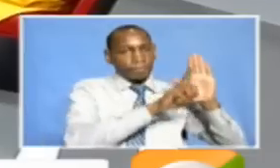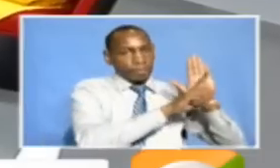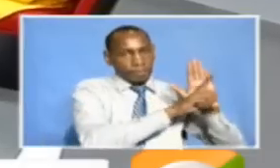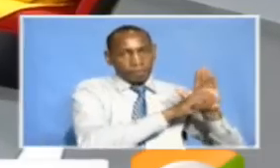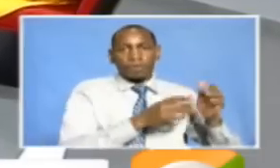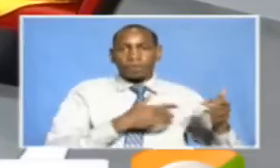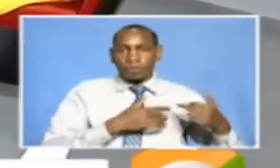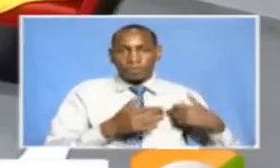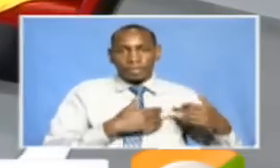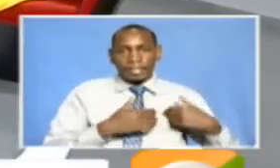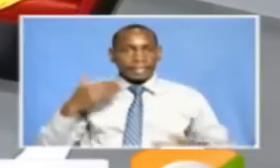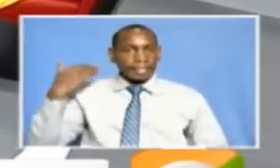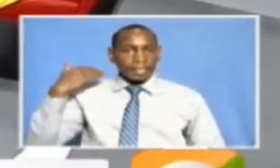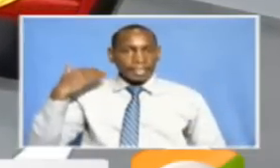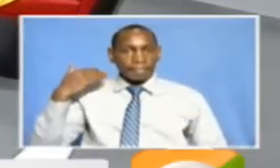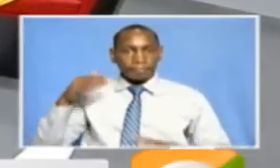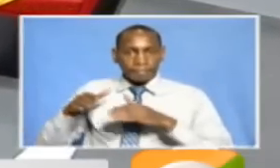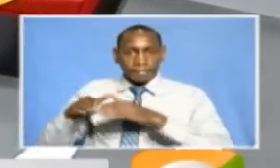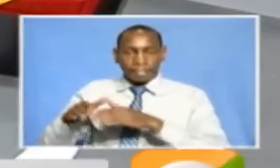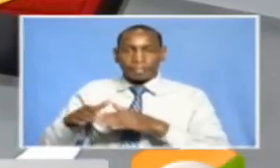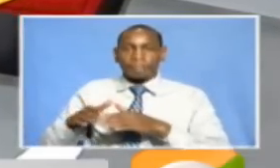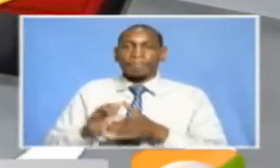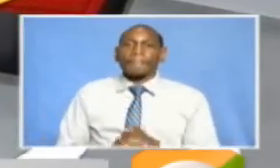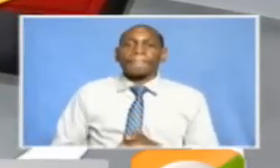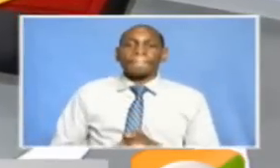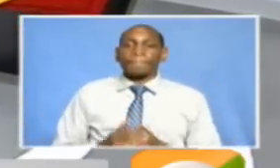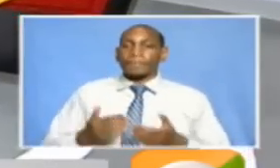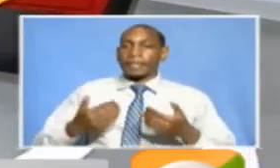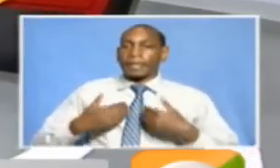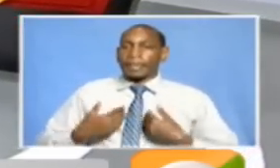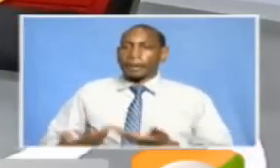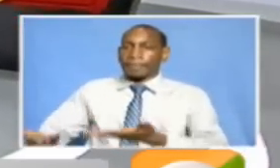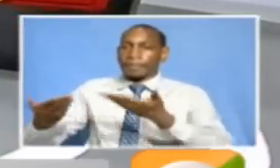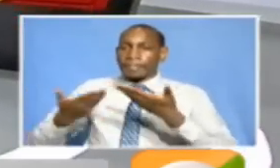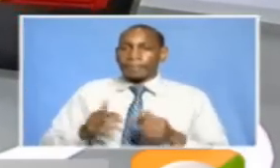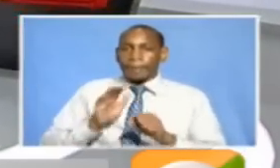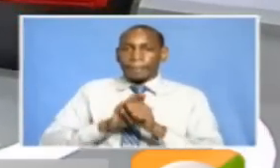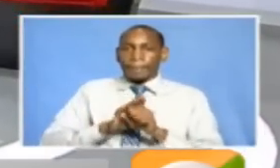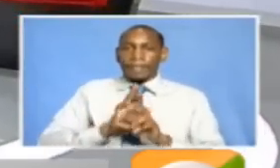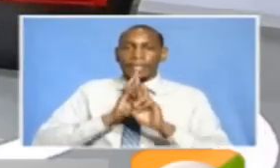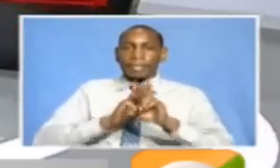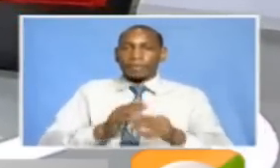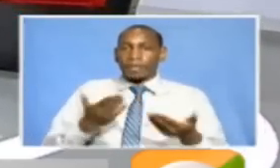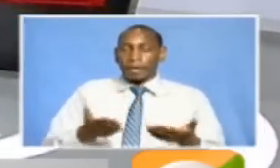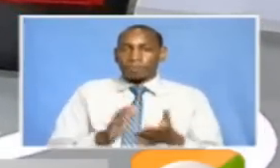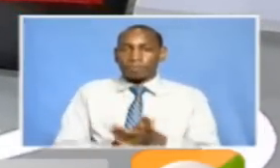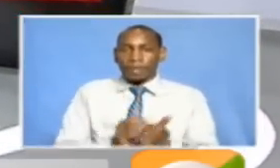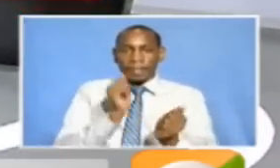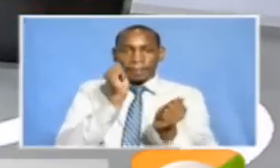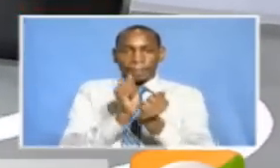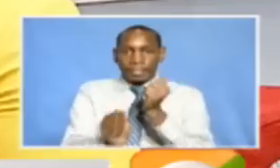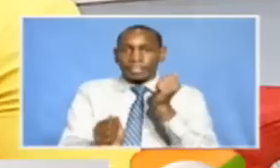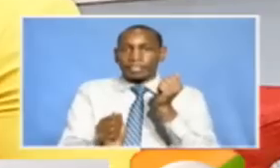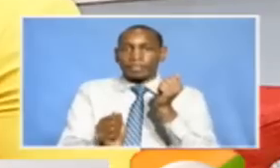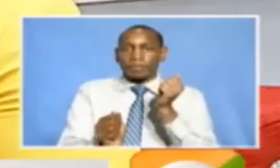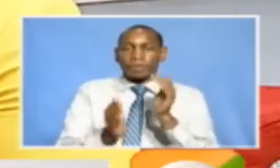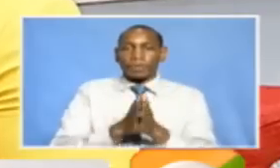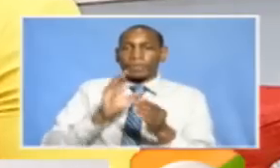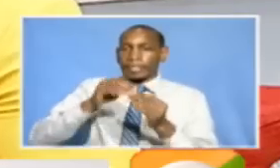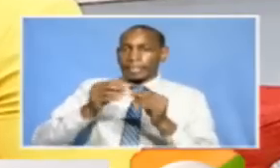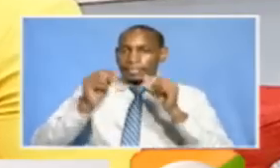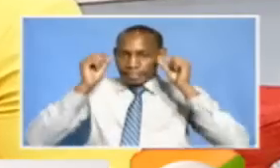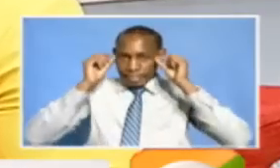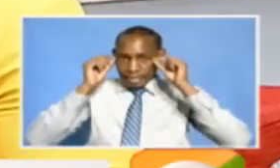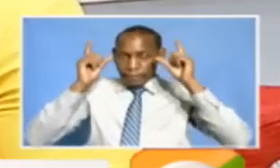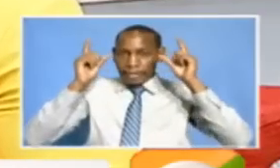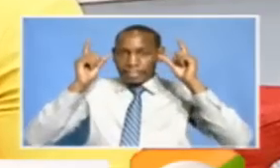offences crimes are concerned. And we've received numerous results in terms of convictions, in terms even of creation of